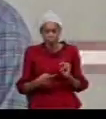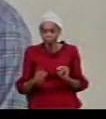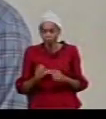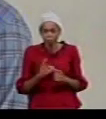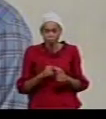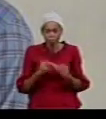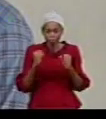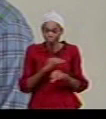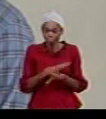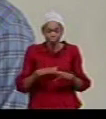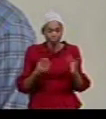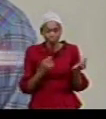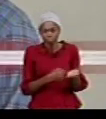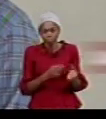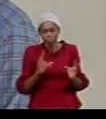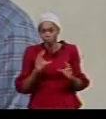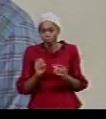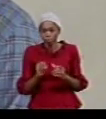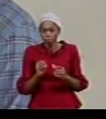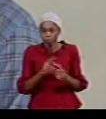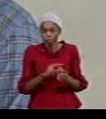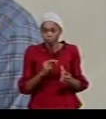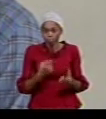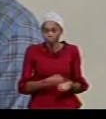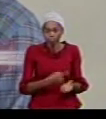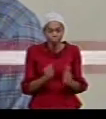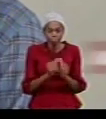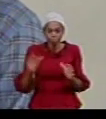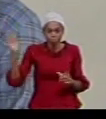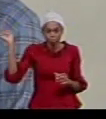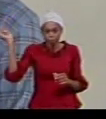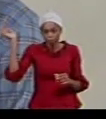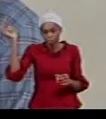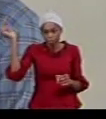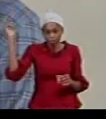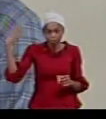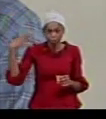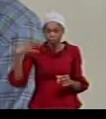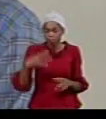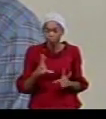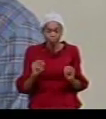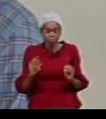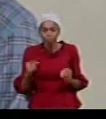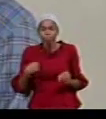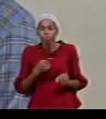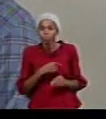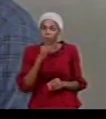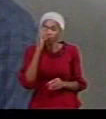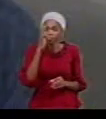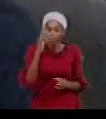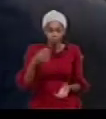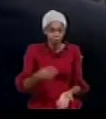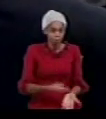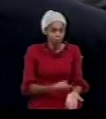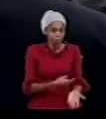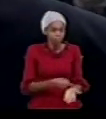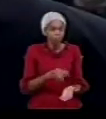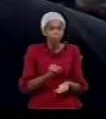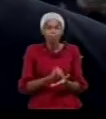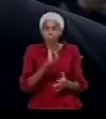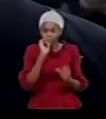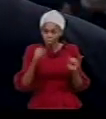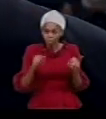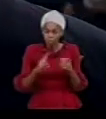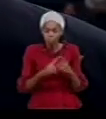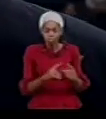gospel, a graceless gospel, an impotent gospel. We're preaching a gospel that is able to